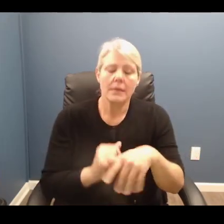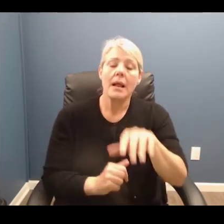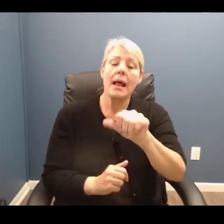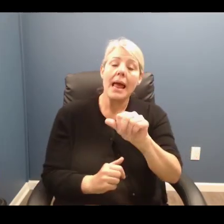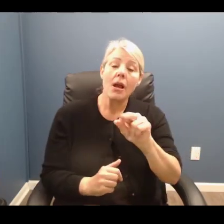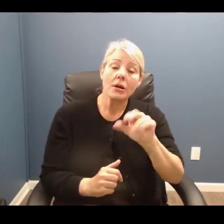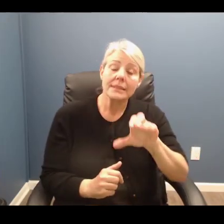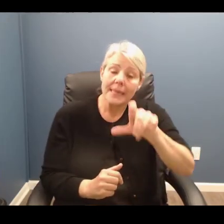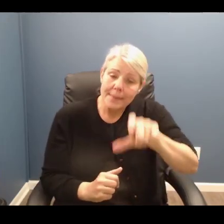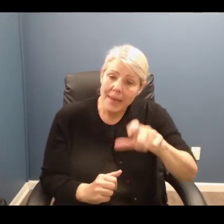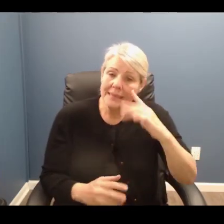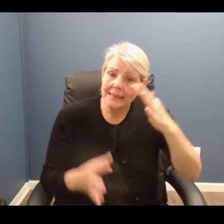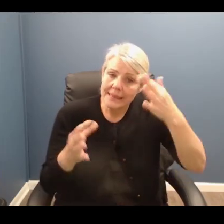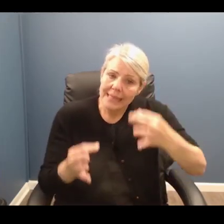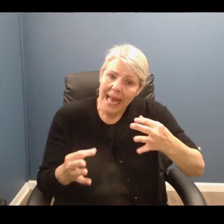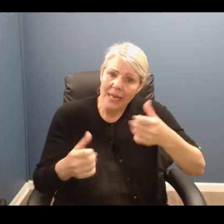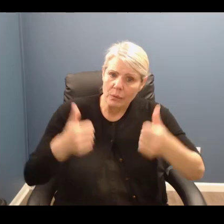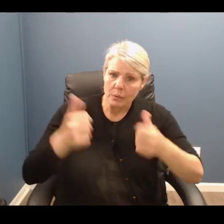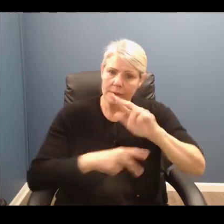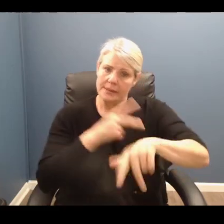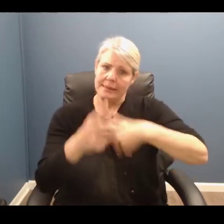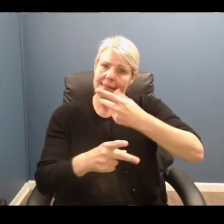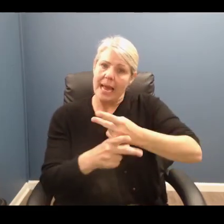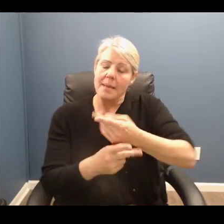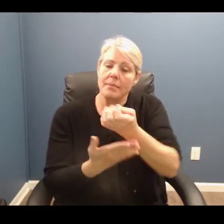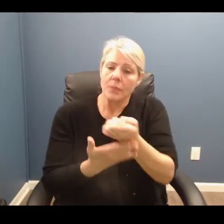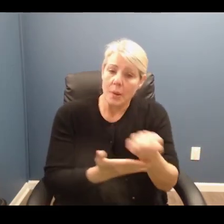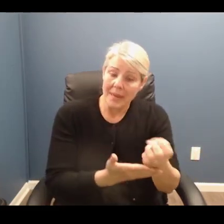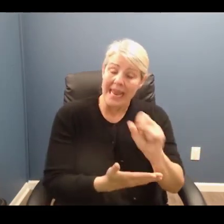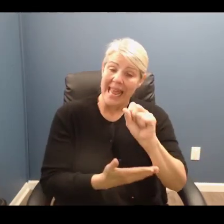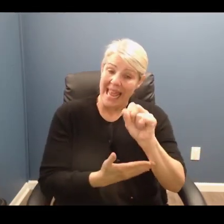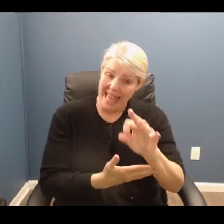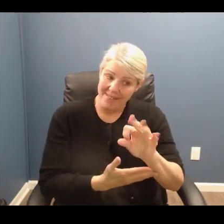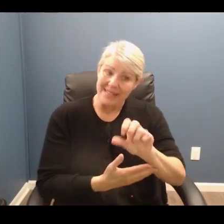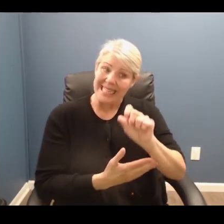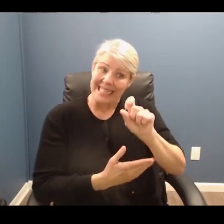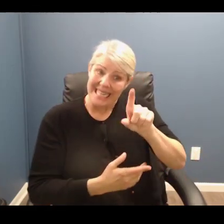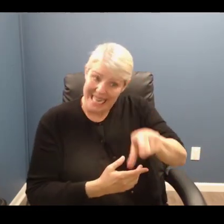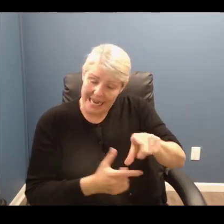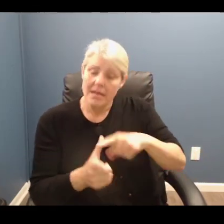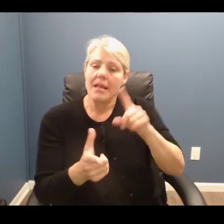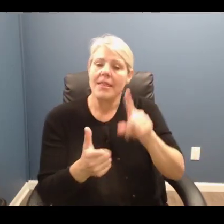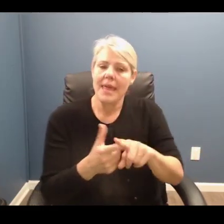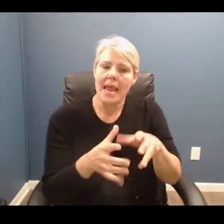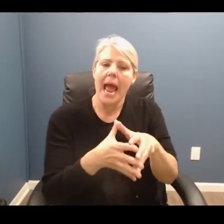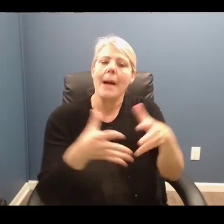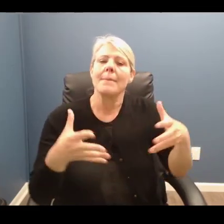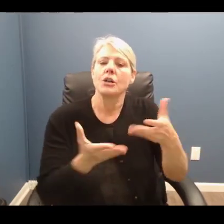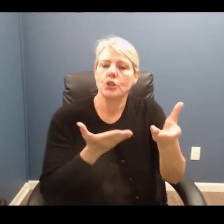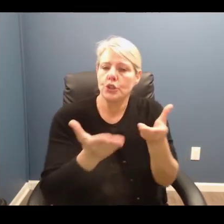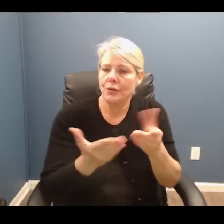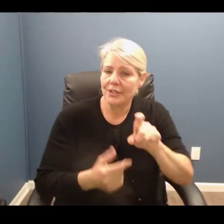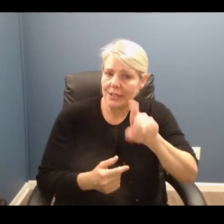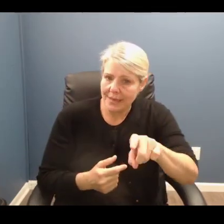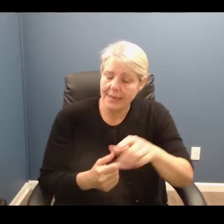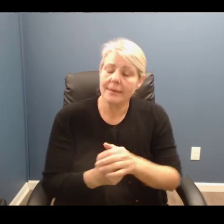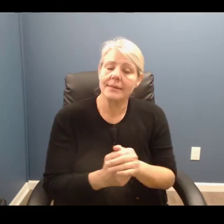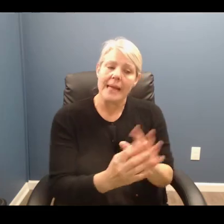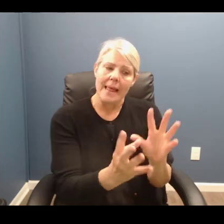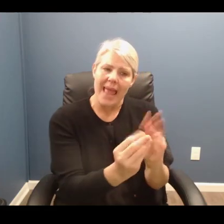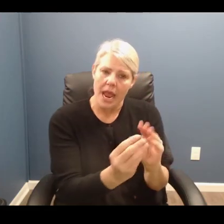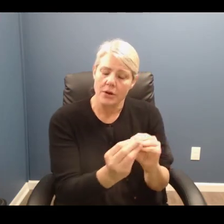must determine the type or types of devices and, if applicable, the amount of services needed. The